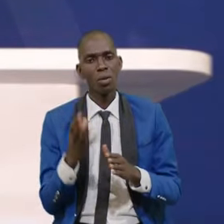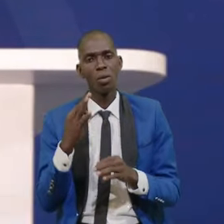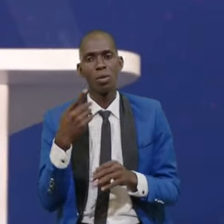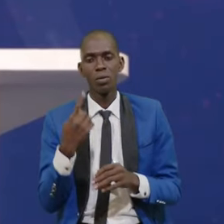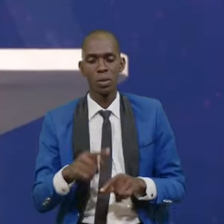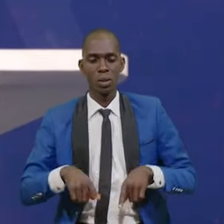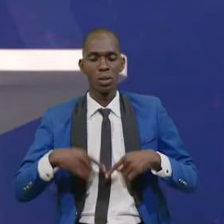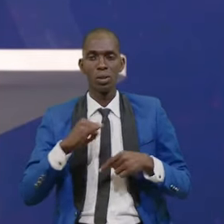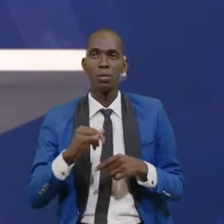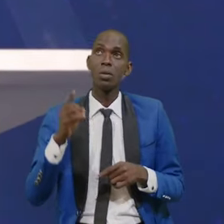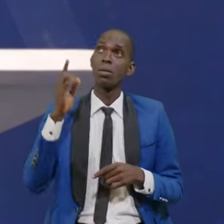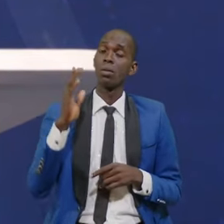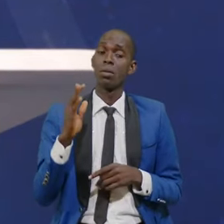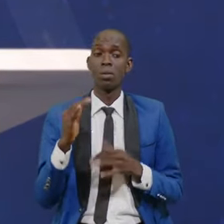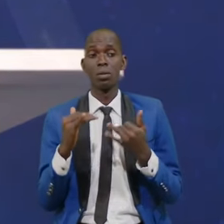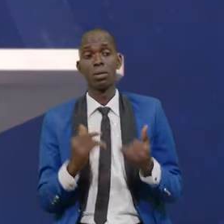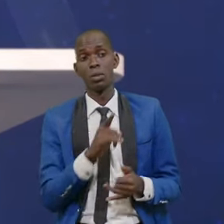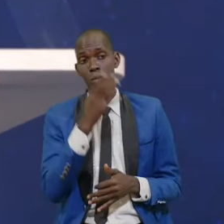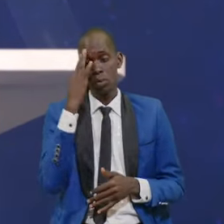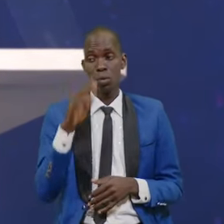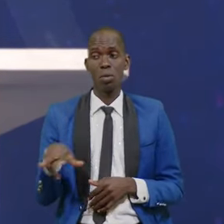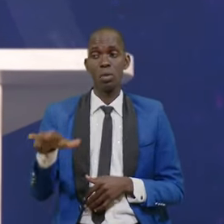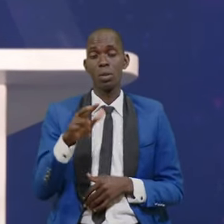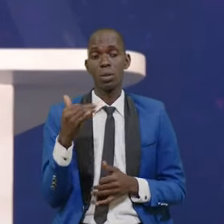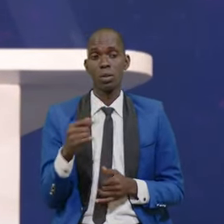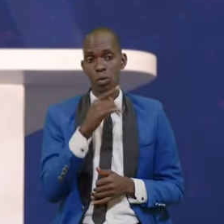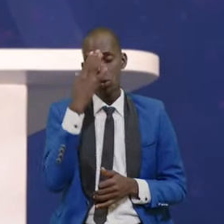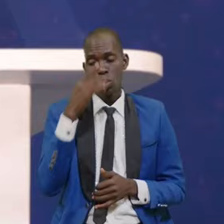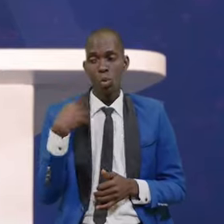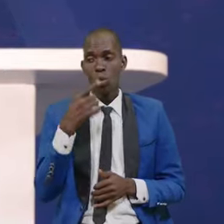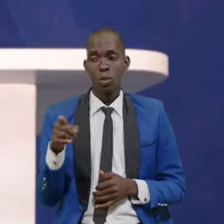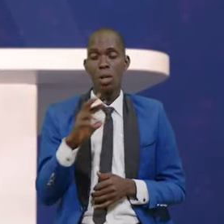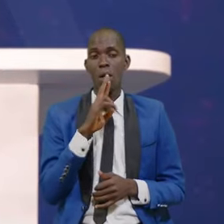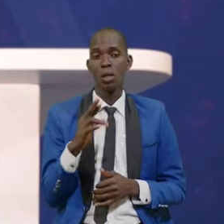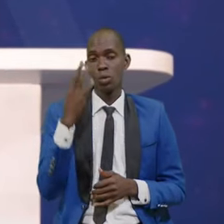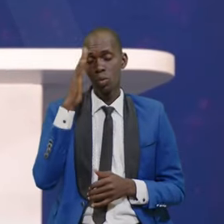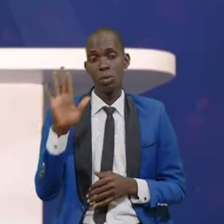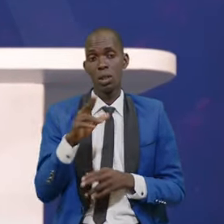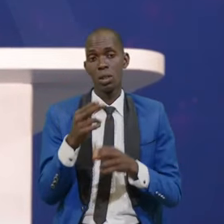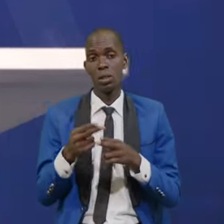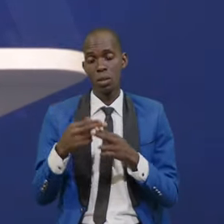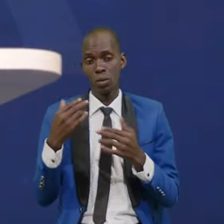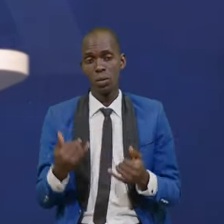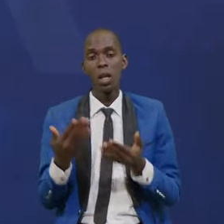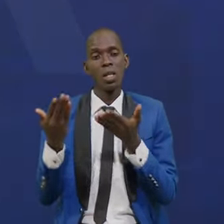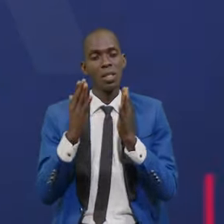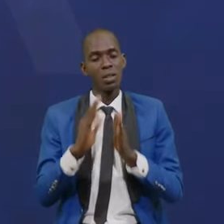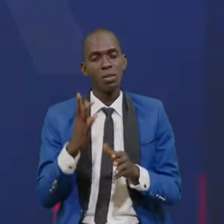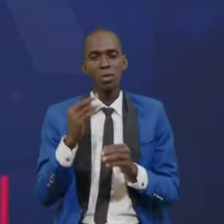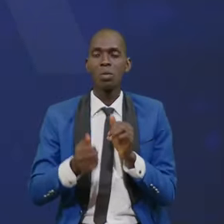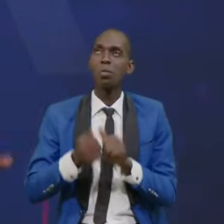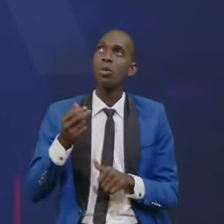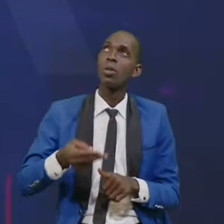God. You know them now. You know who they are. You know their title now. Servants of the Most High God, the